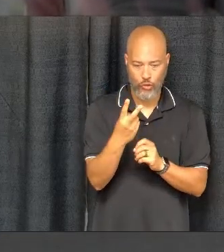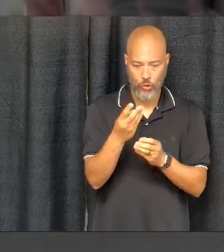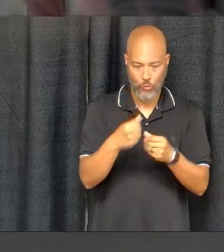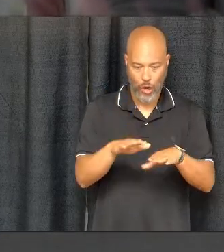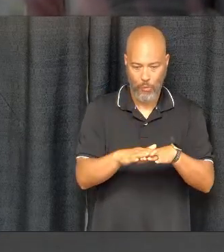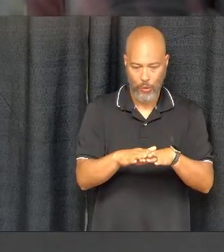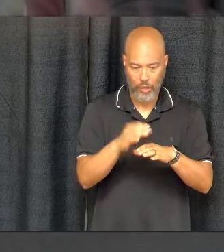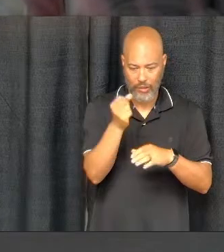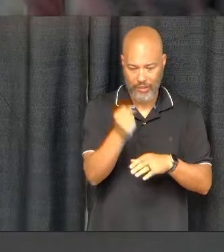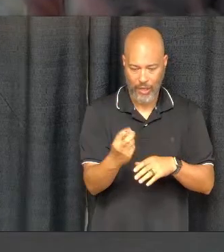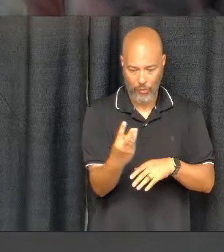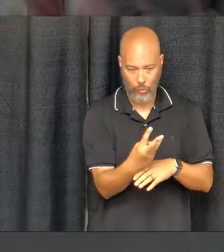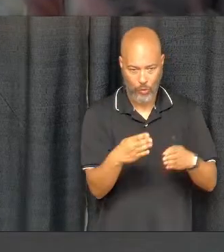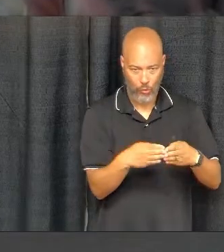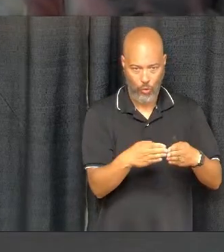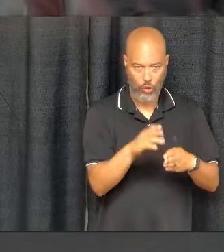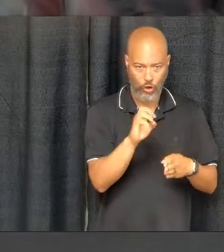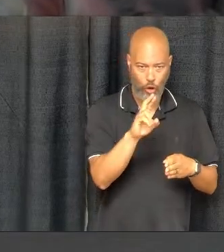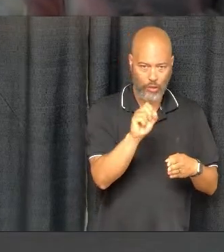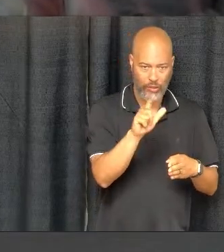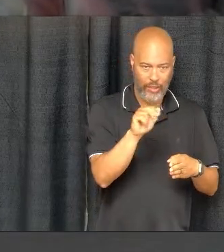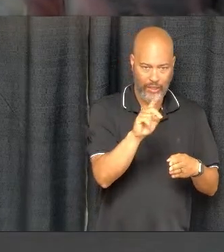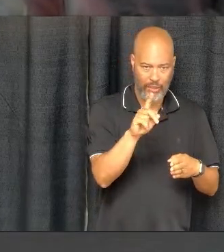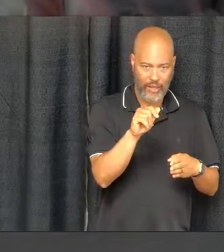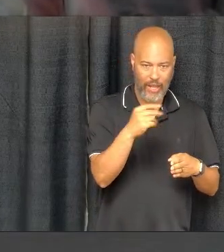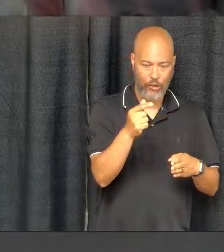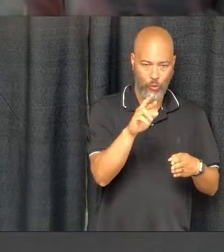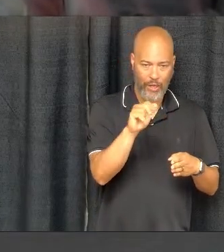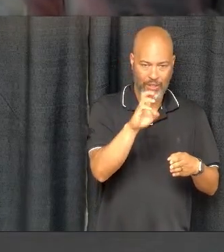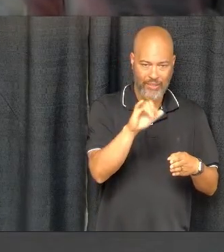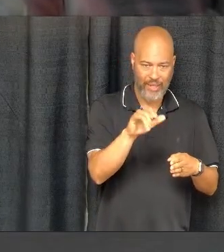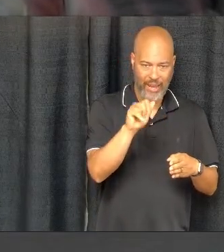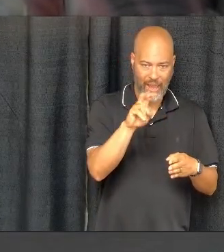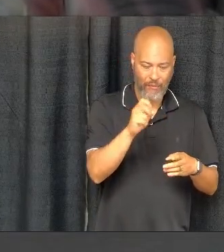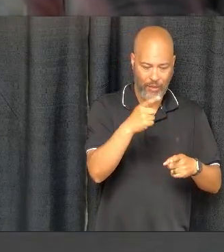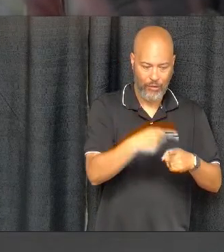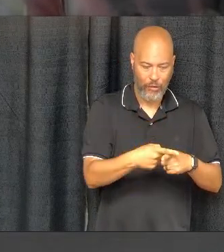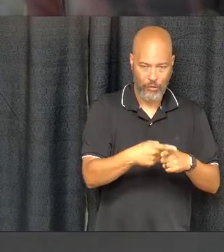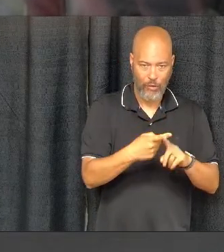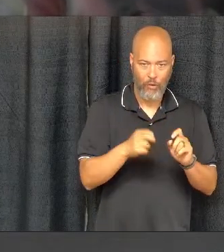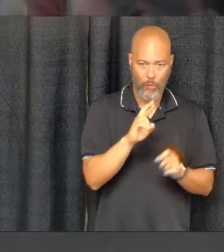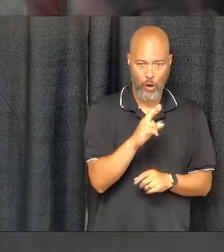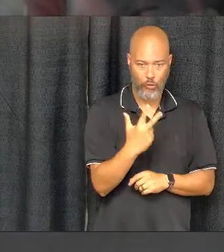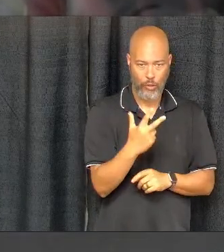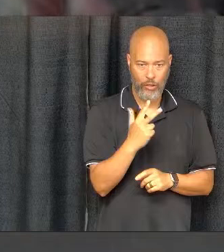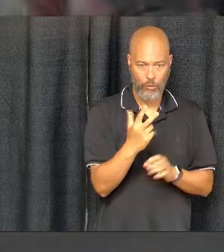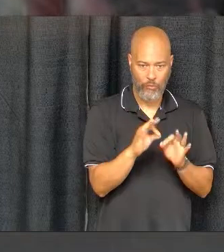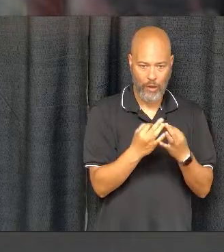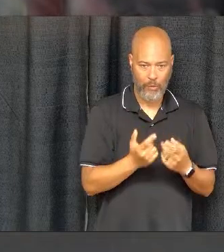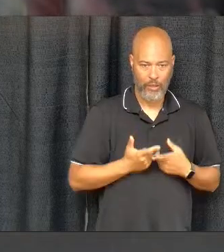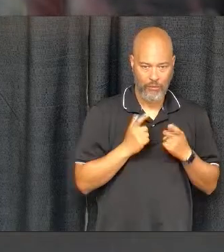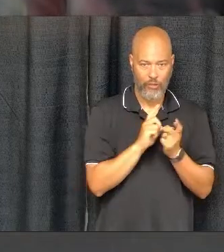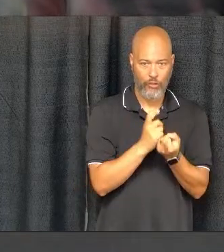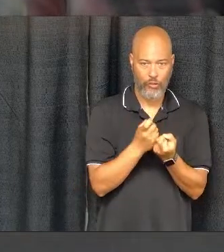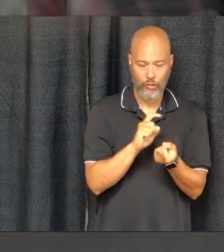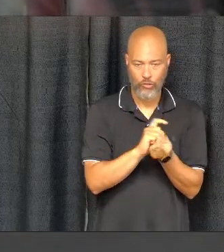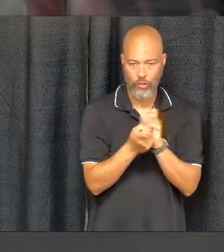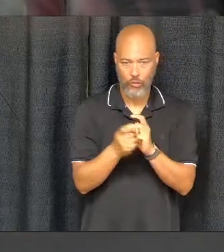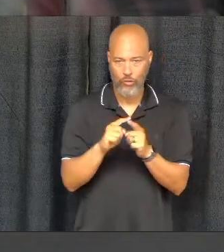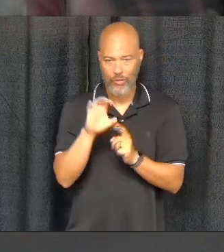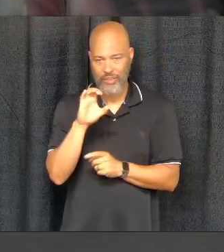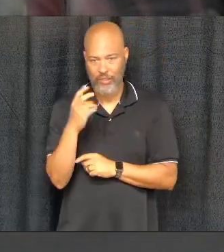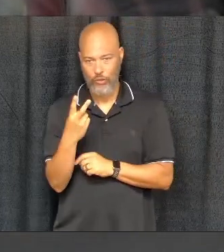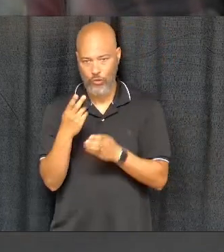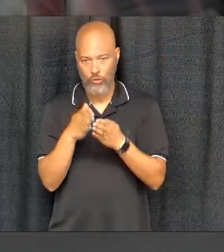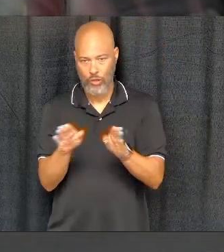located at the southwest corner of Crossland Avenue and Gracie Avenue intersection from R3, 3-family residential district, to